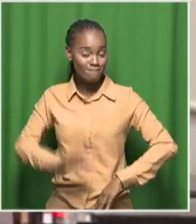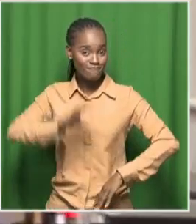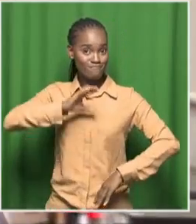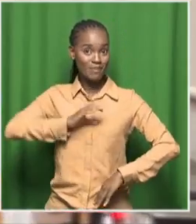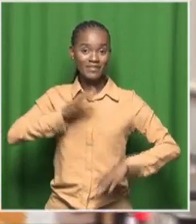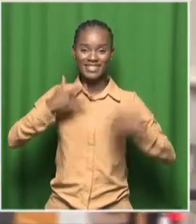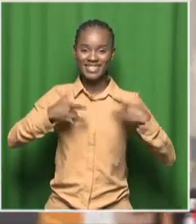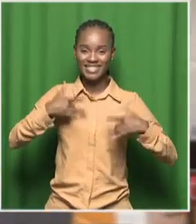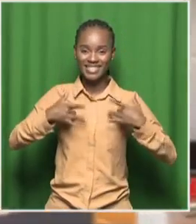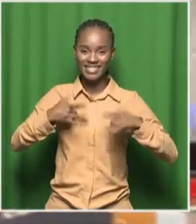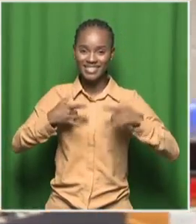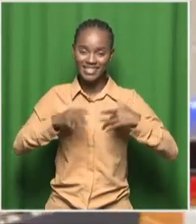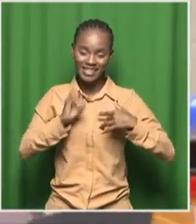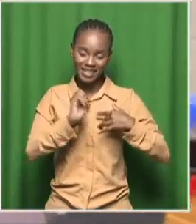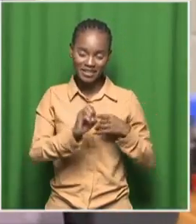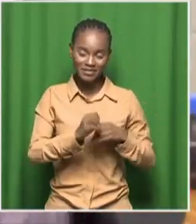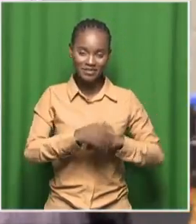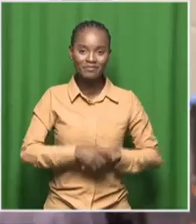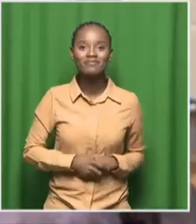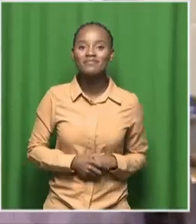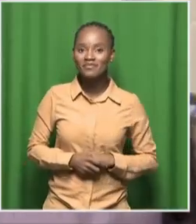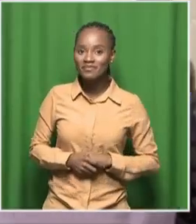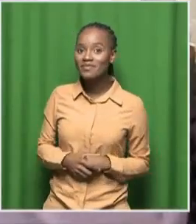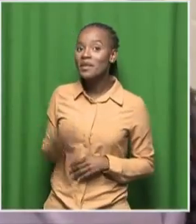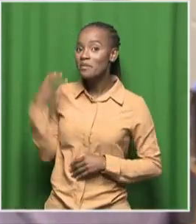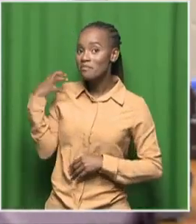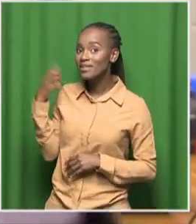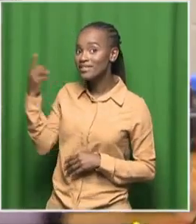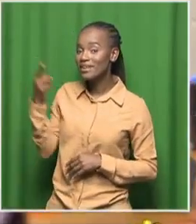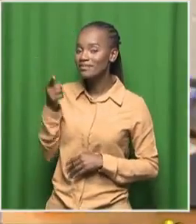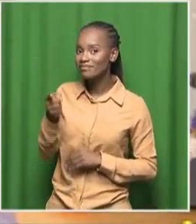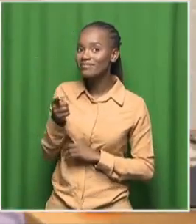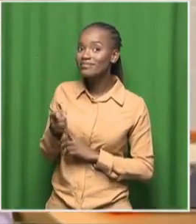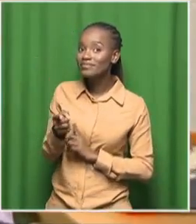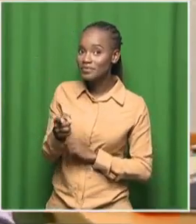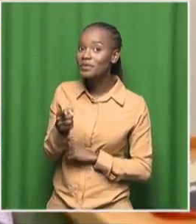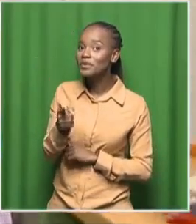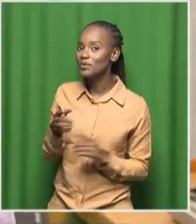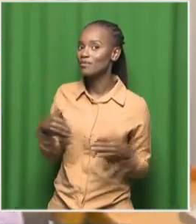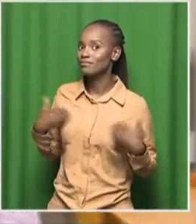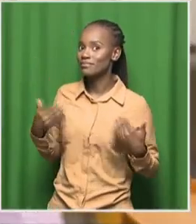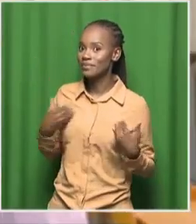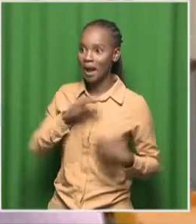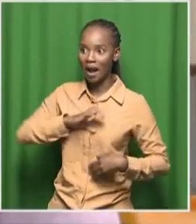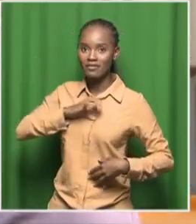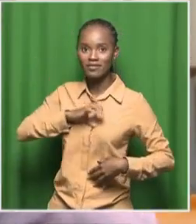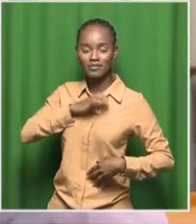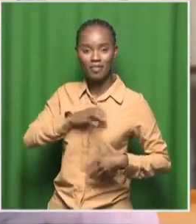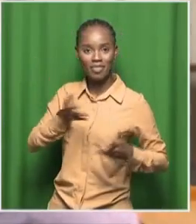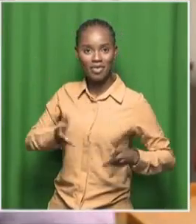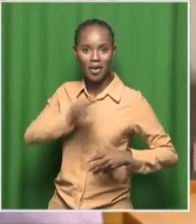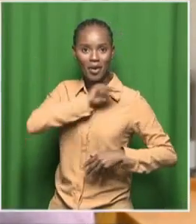Minister, you, of course, are very at home here because this is what you studied. Oh, yes, of course. I mean,